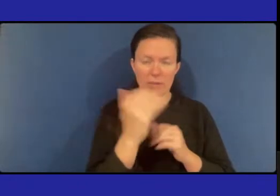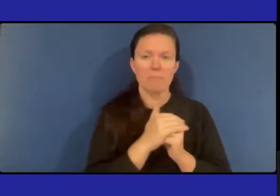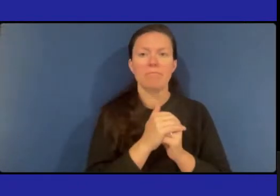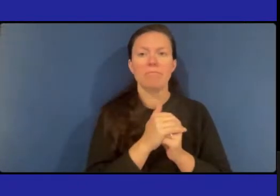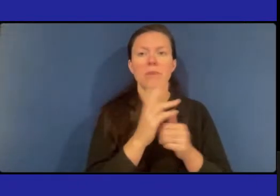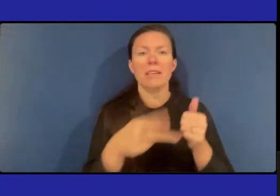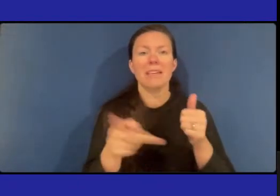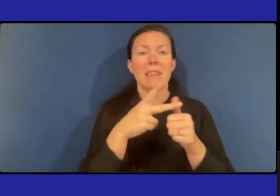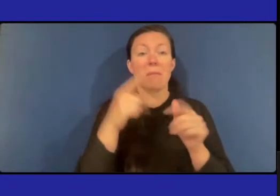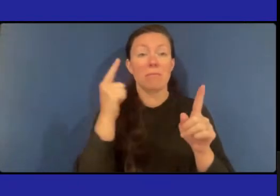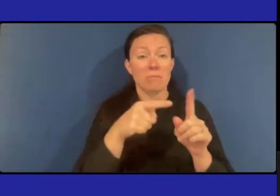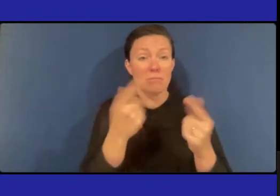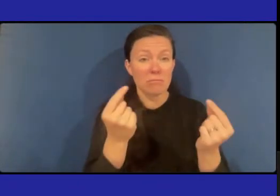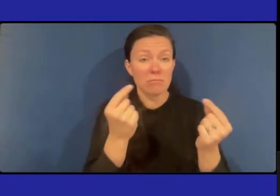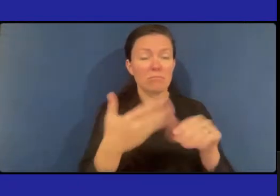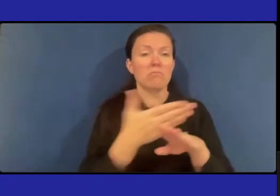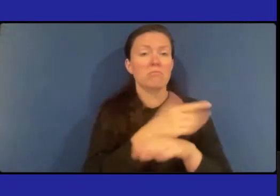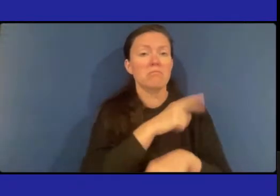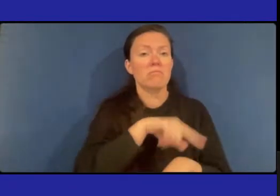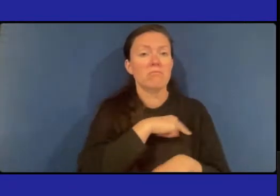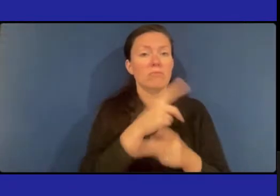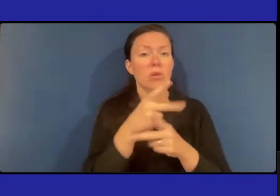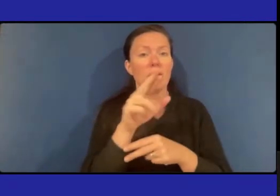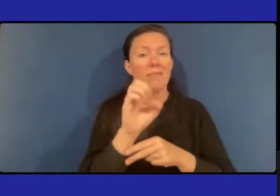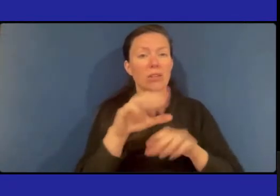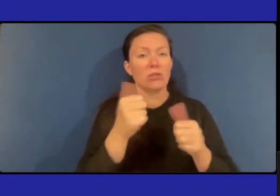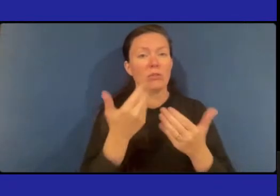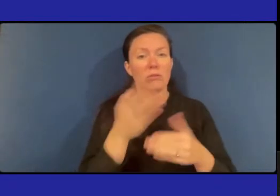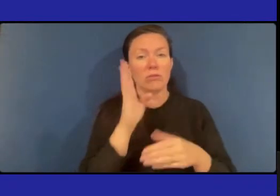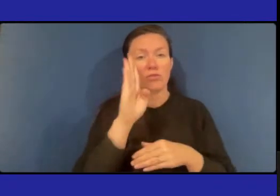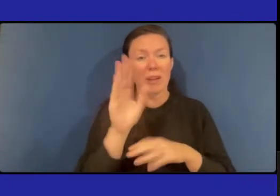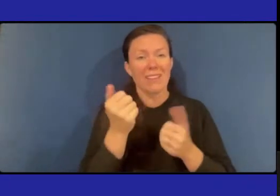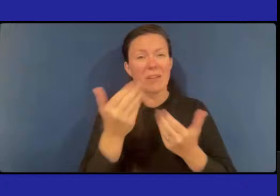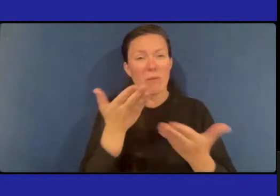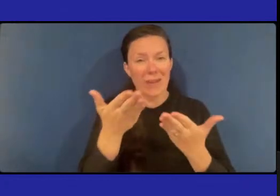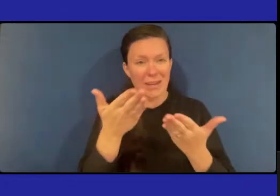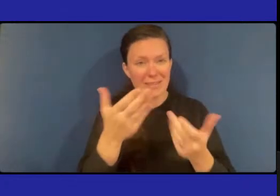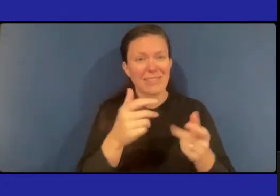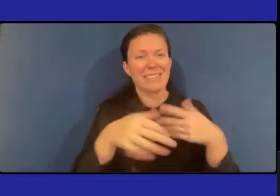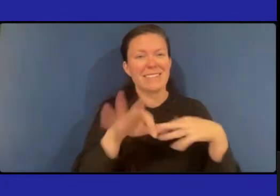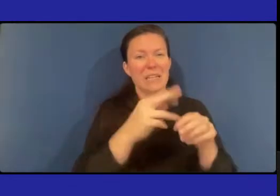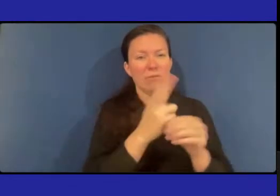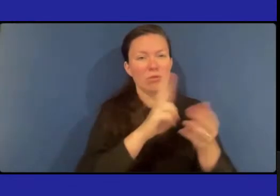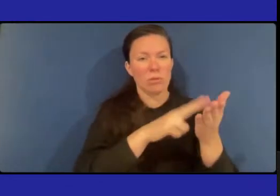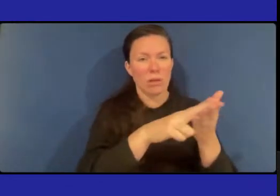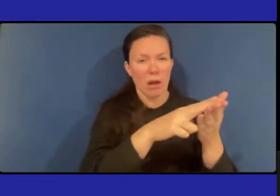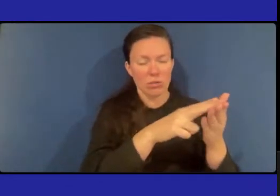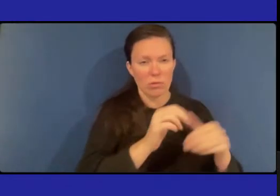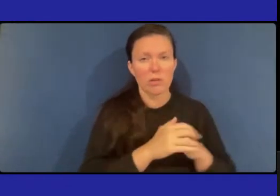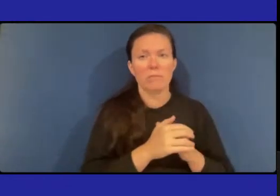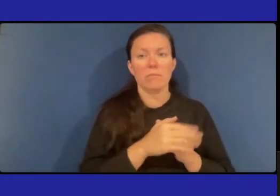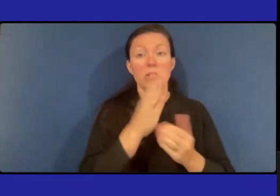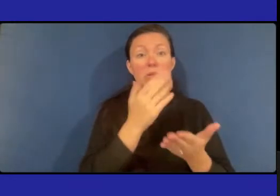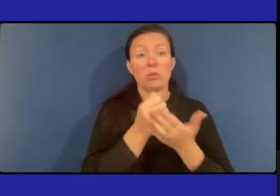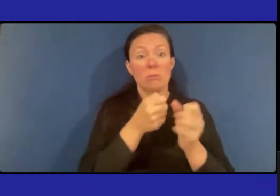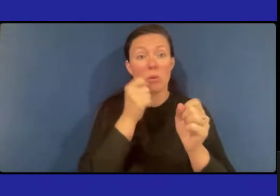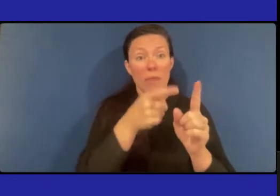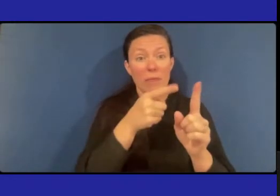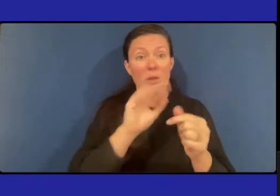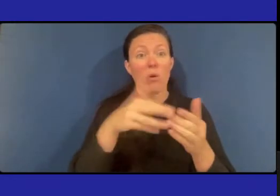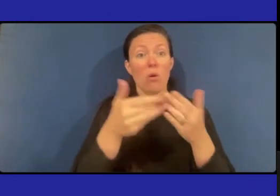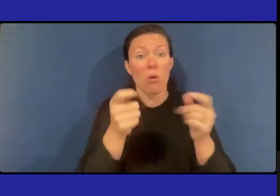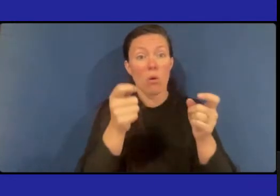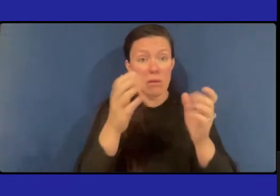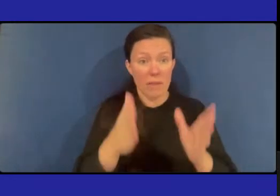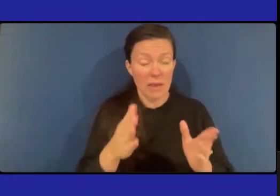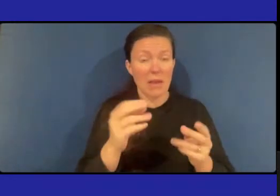was to improve the quality of care by directly providing services rather than through a contractor. To support this goal, all management and supervisory